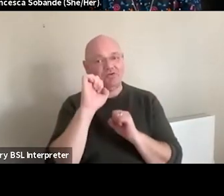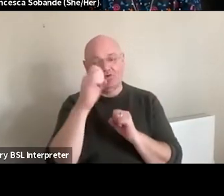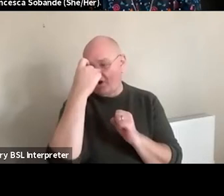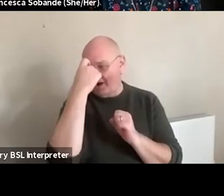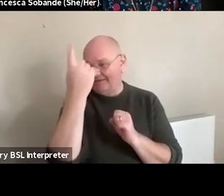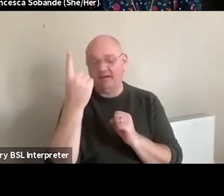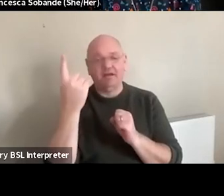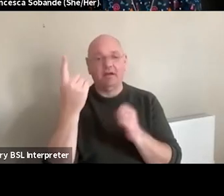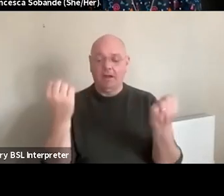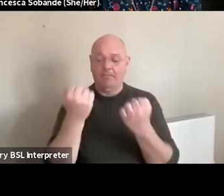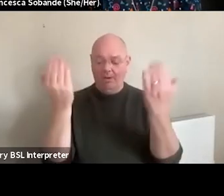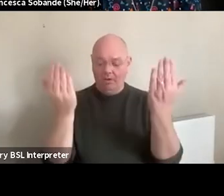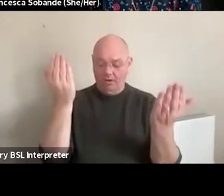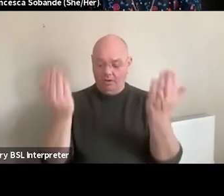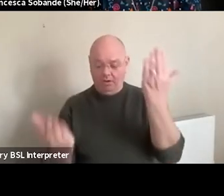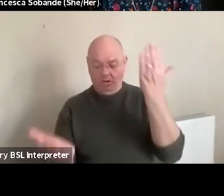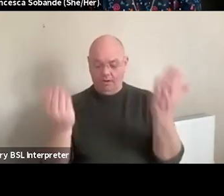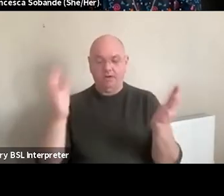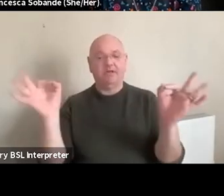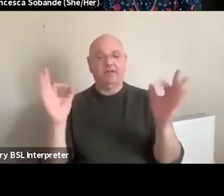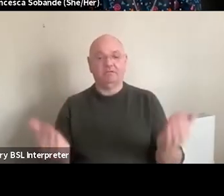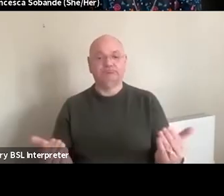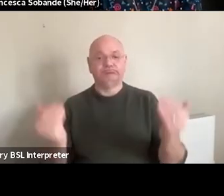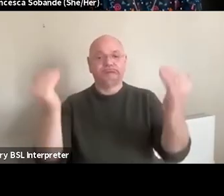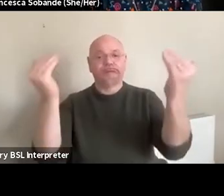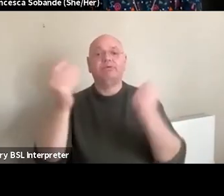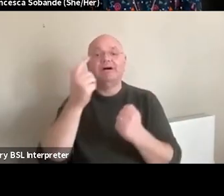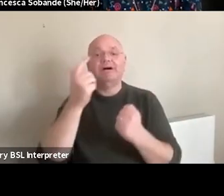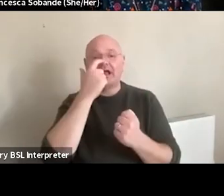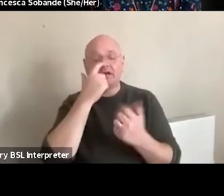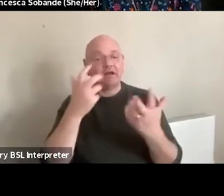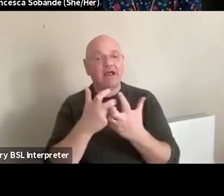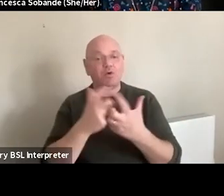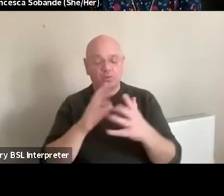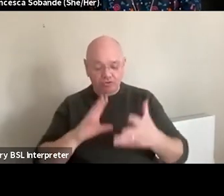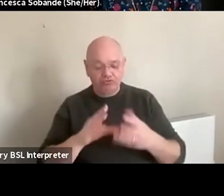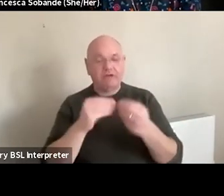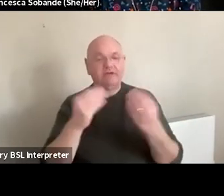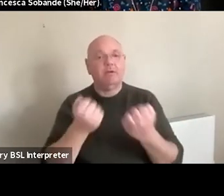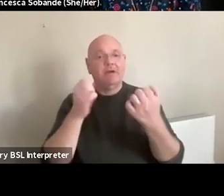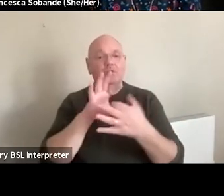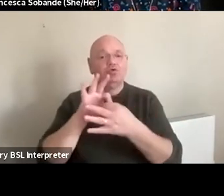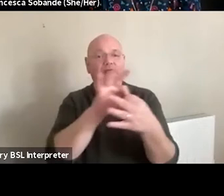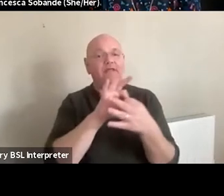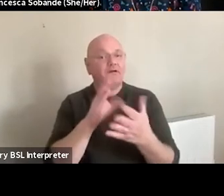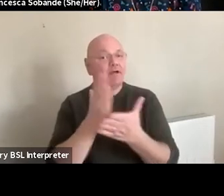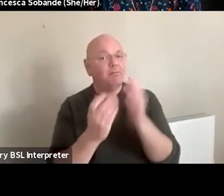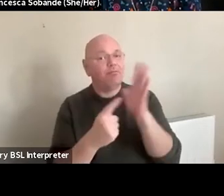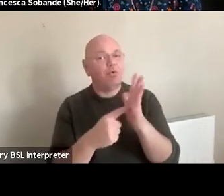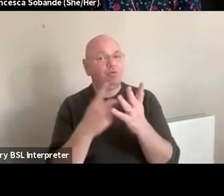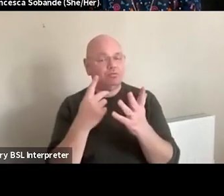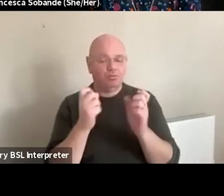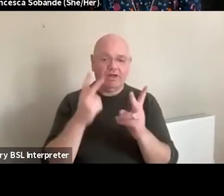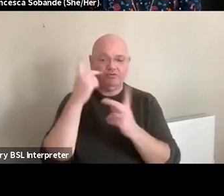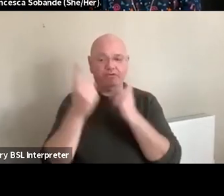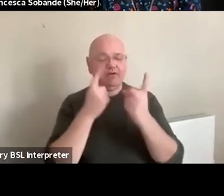how we come together to produce power is a really important part of change and an important part of implementing new processes or developing new products